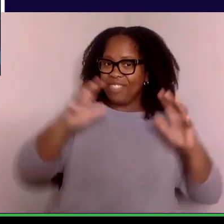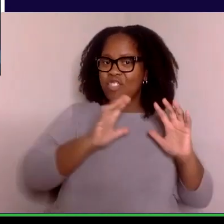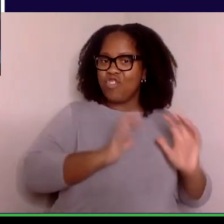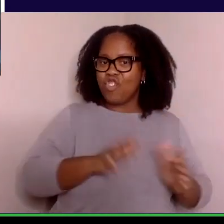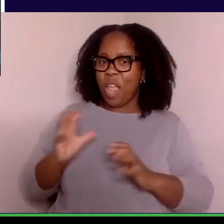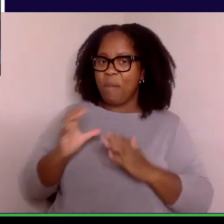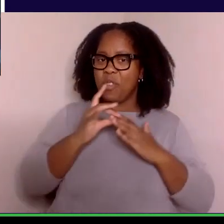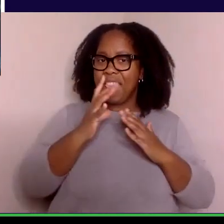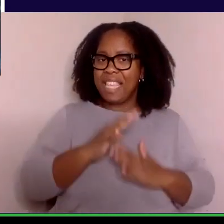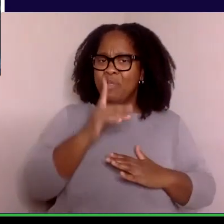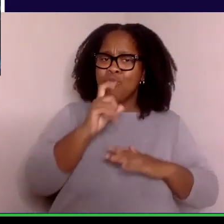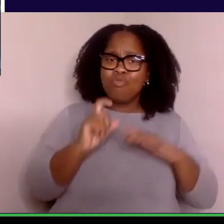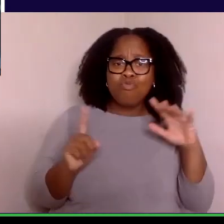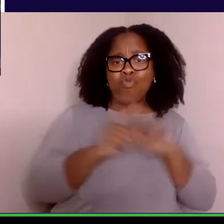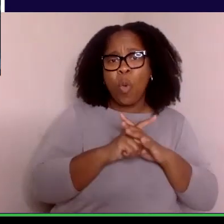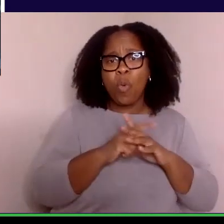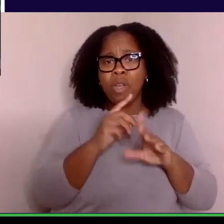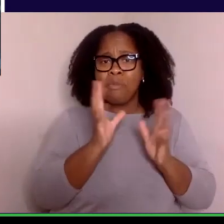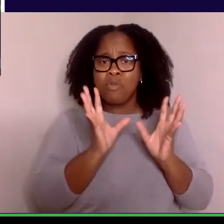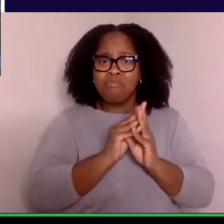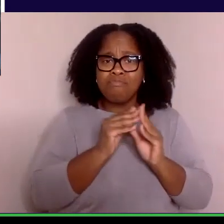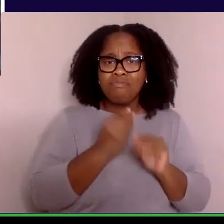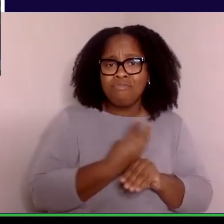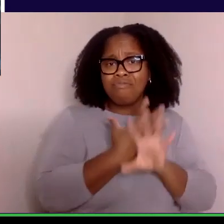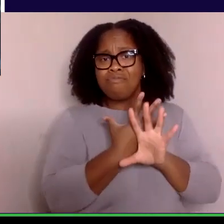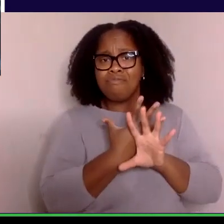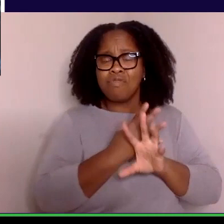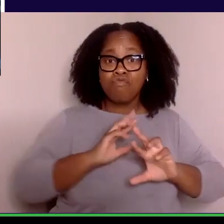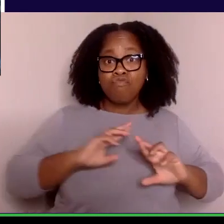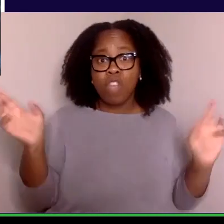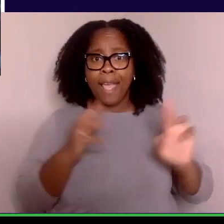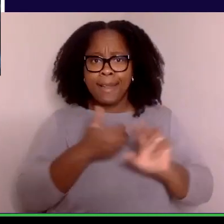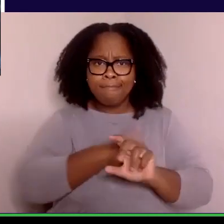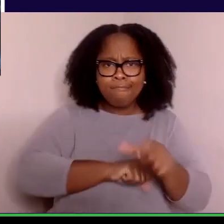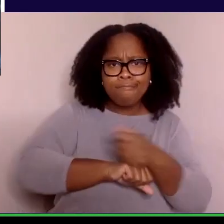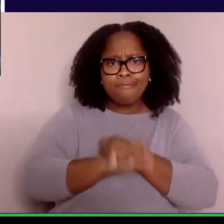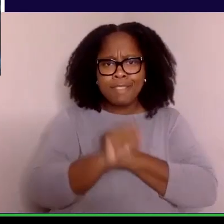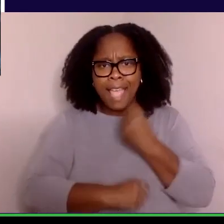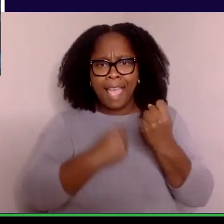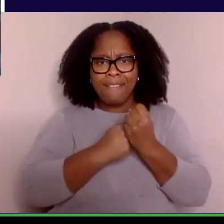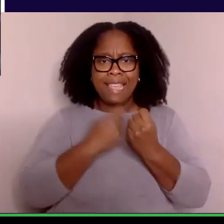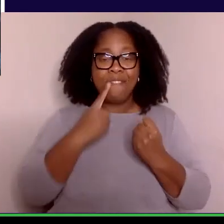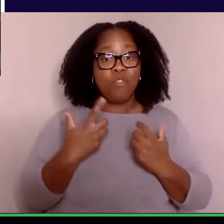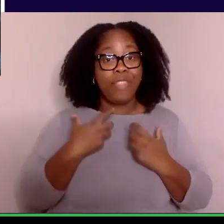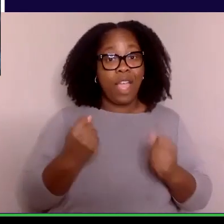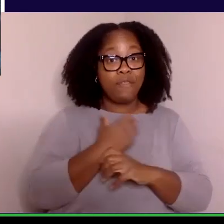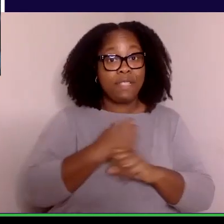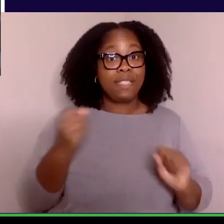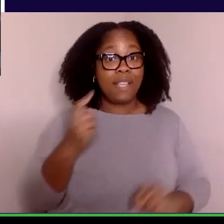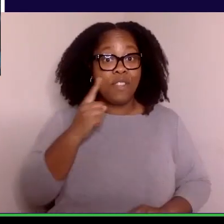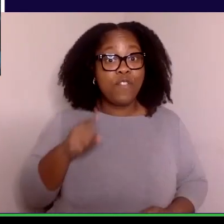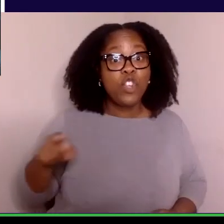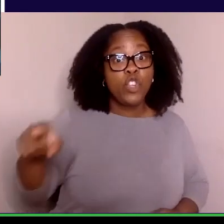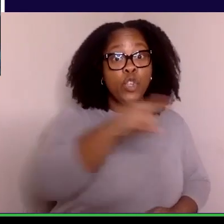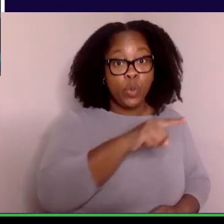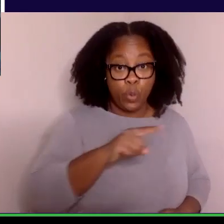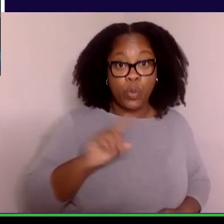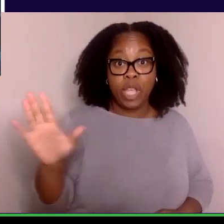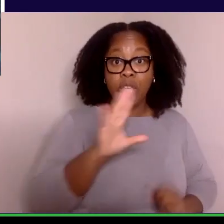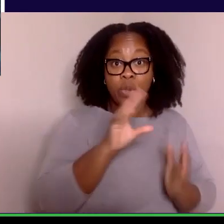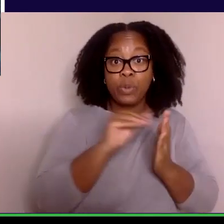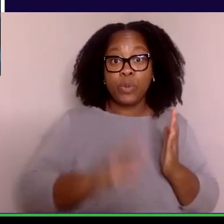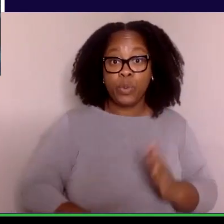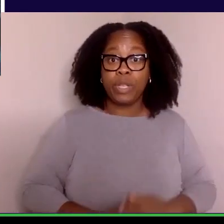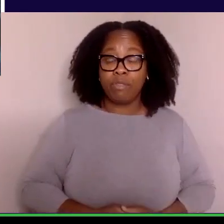to the webinar ready to advocate for the health and safety of all of you and your students.